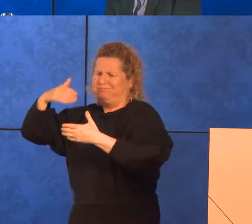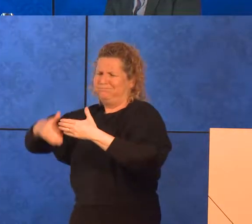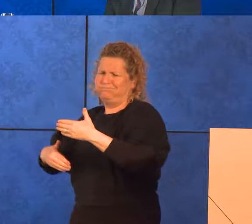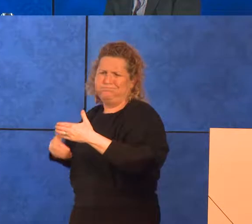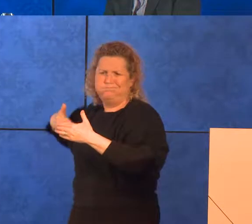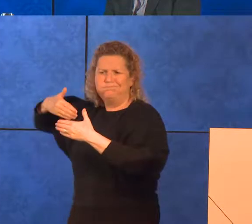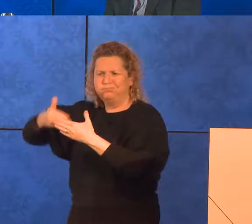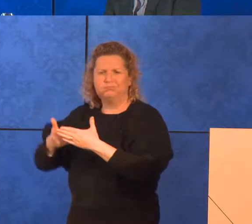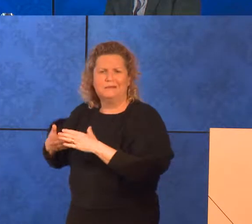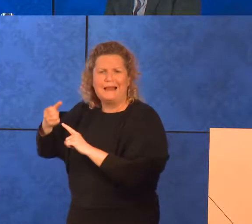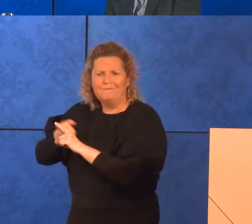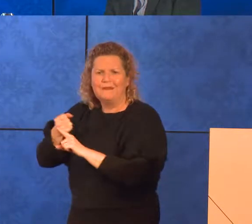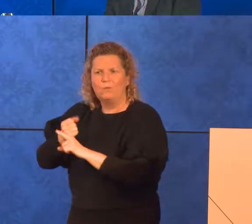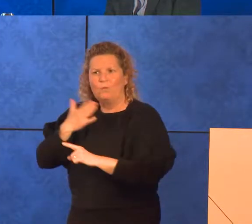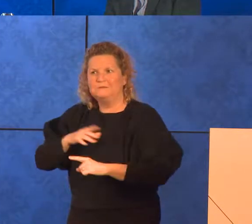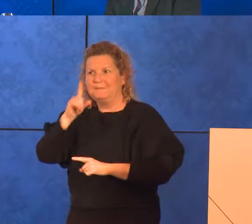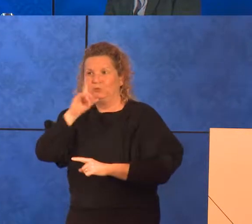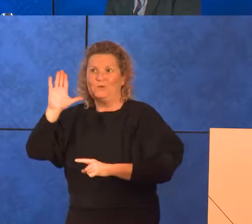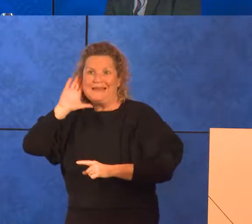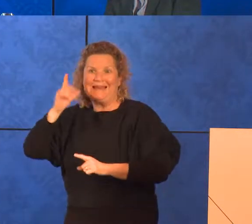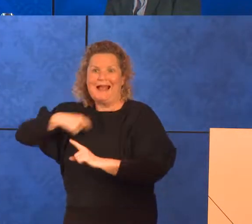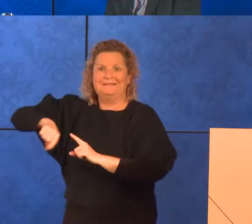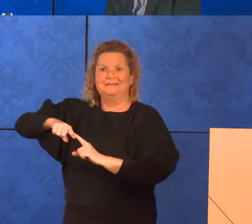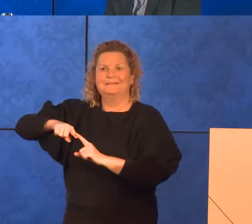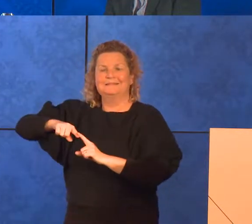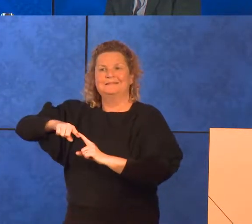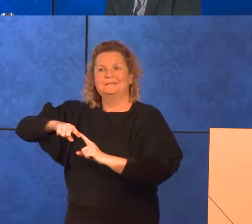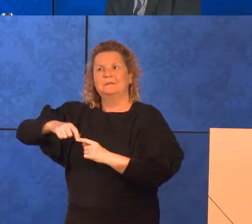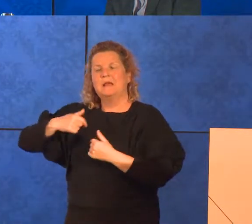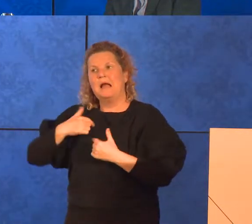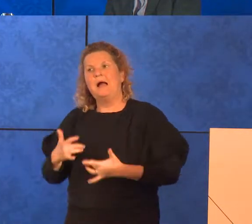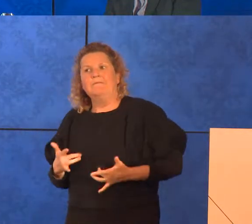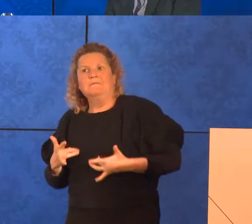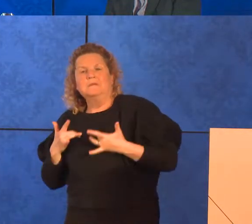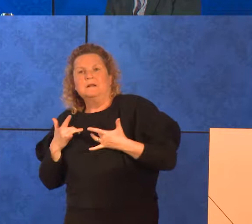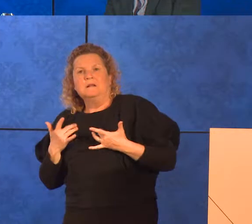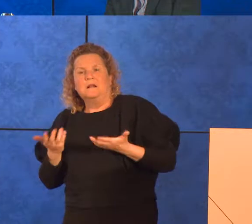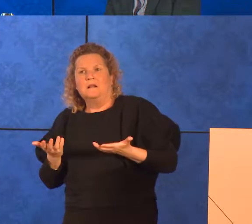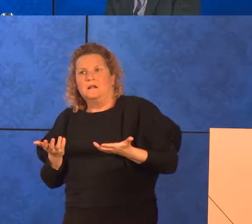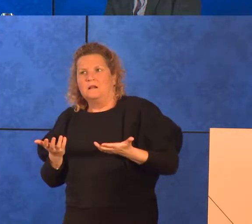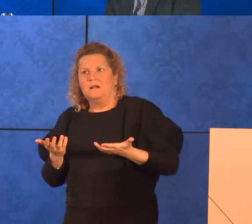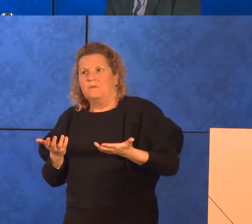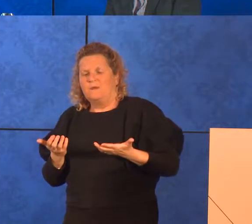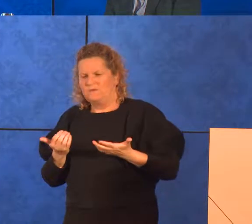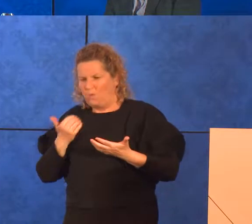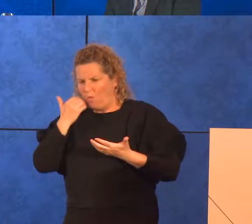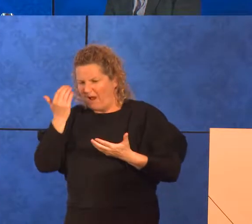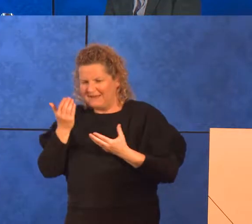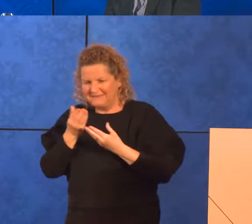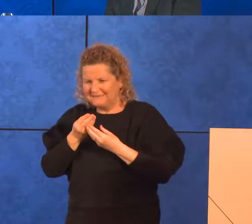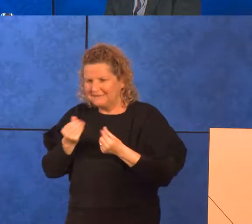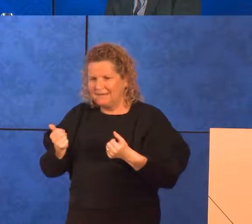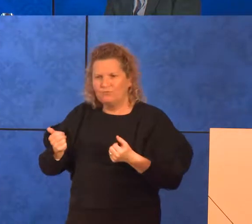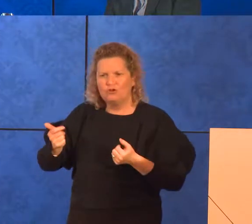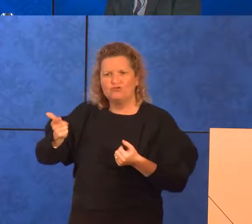us to be heard. And I feel like, you know, there was always some sort of reason as to why